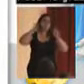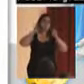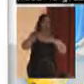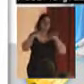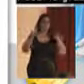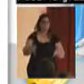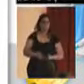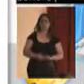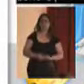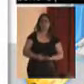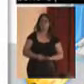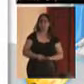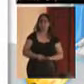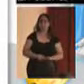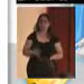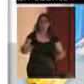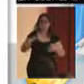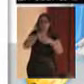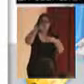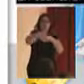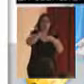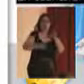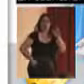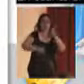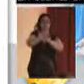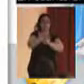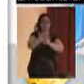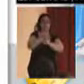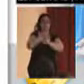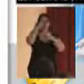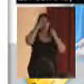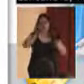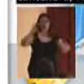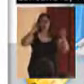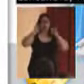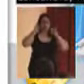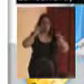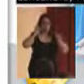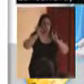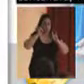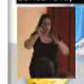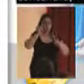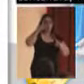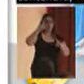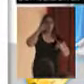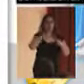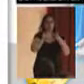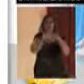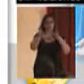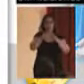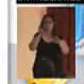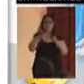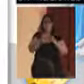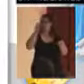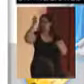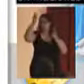done, etc., or the sound. Regarding the content, of course, the content will have sounds, Flash